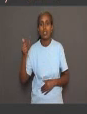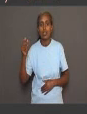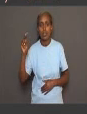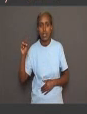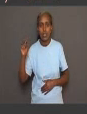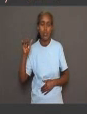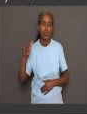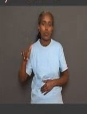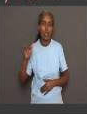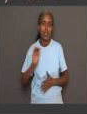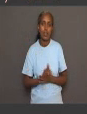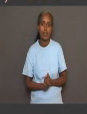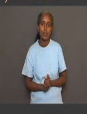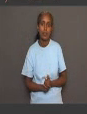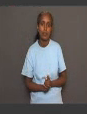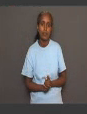of y.